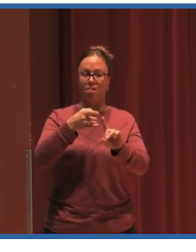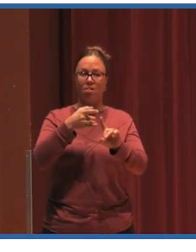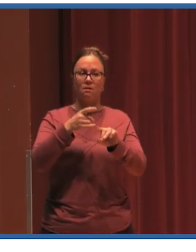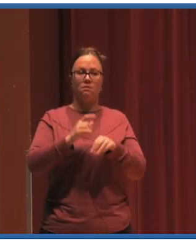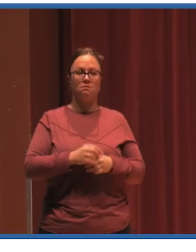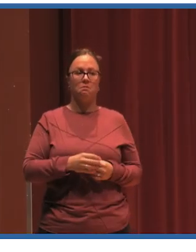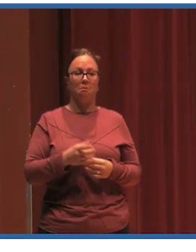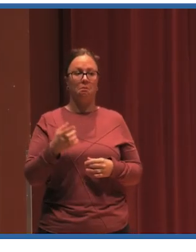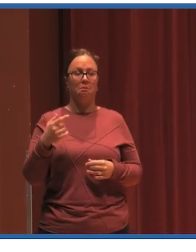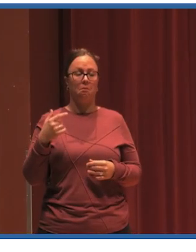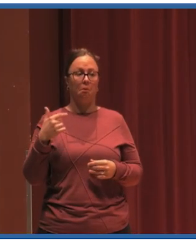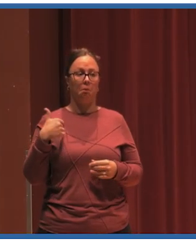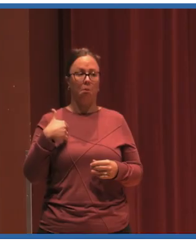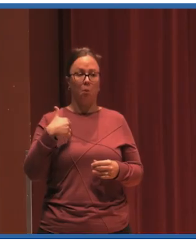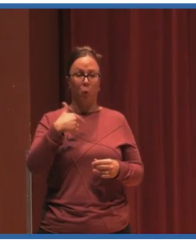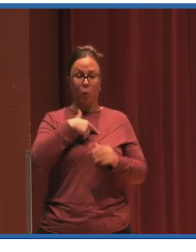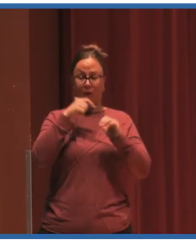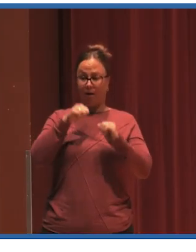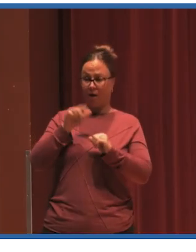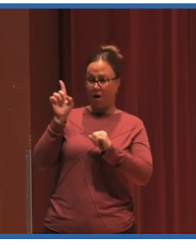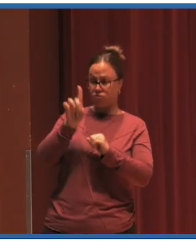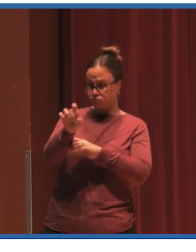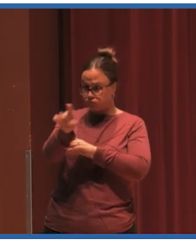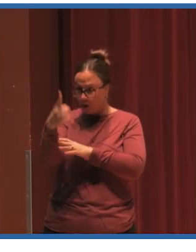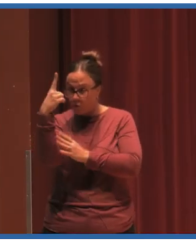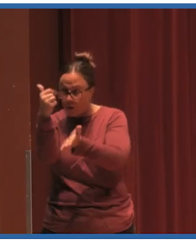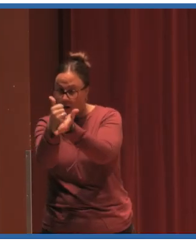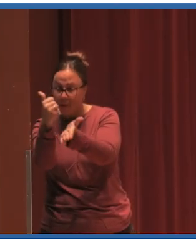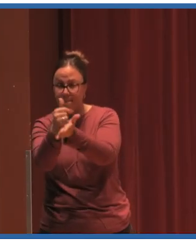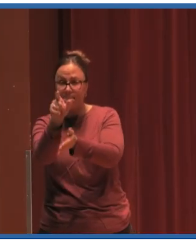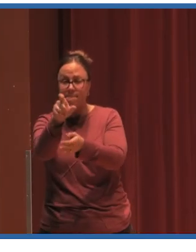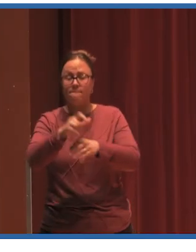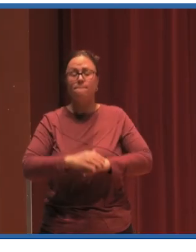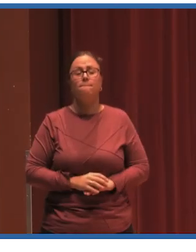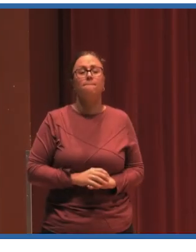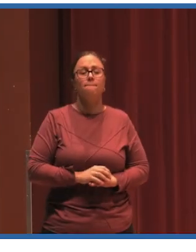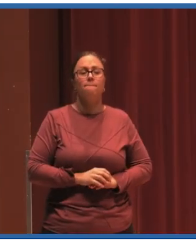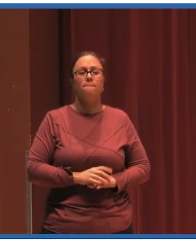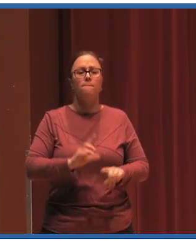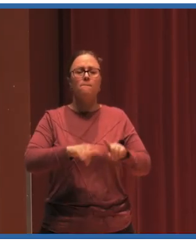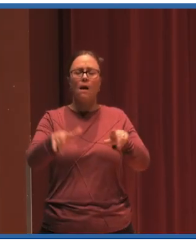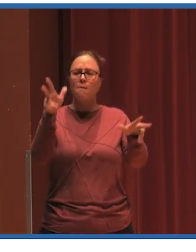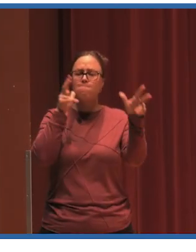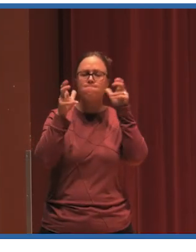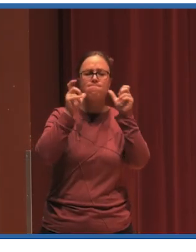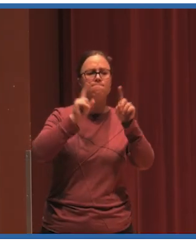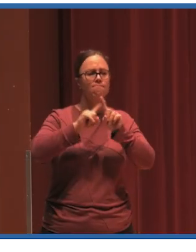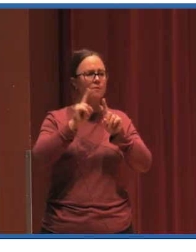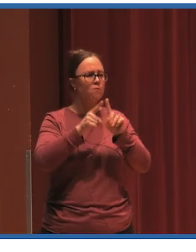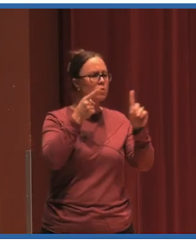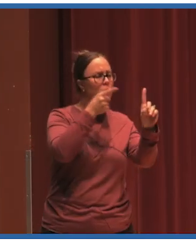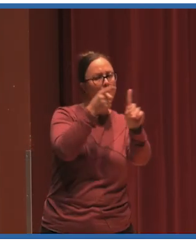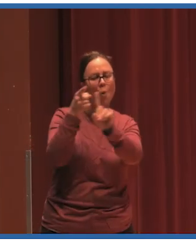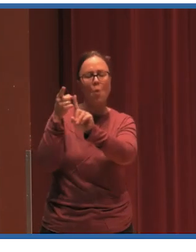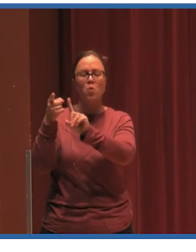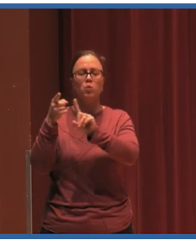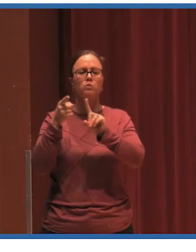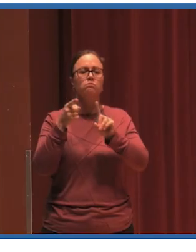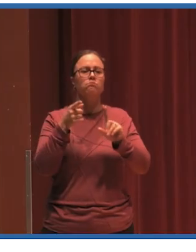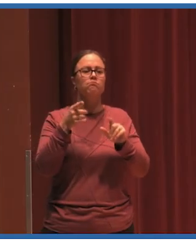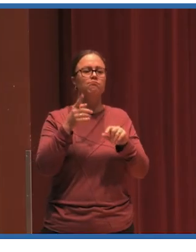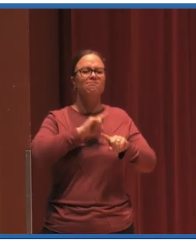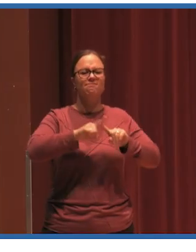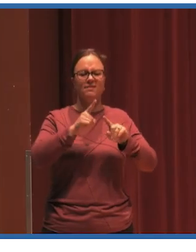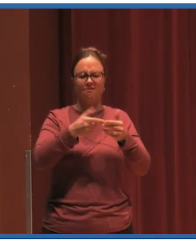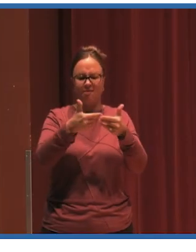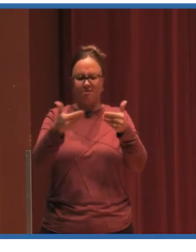Are we free to come to you and ask for help? But hearing the different mission statements, the different things